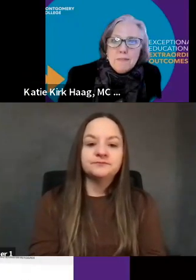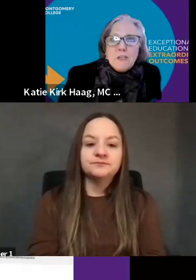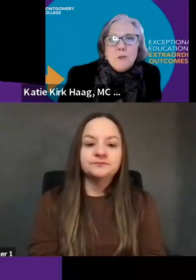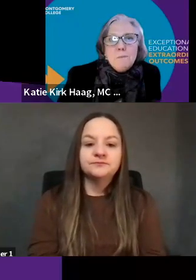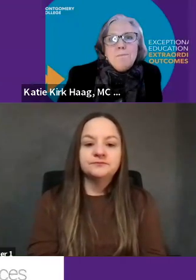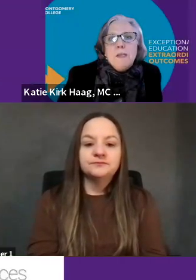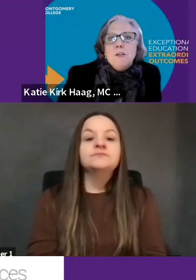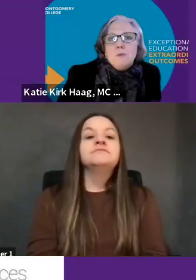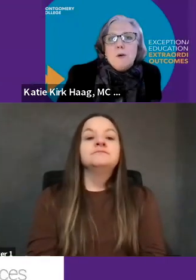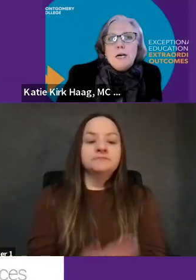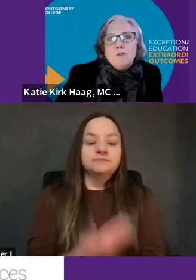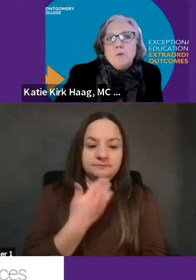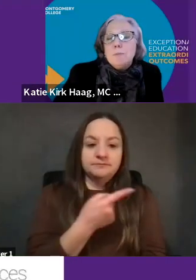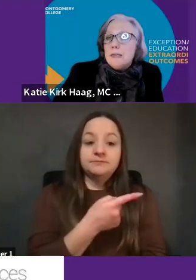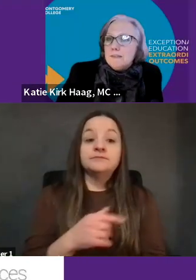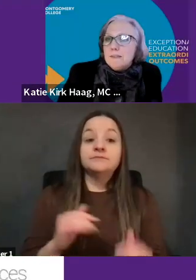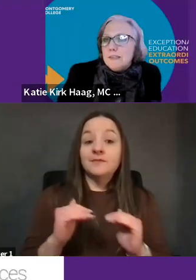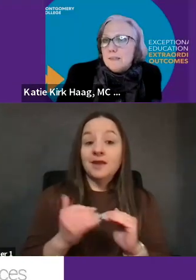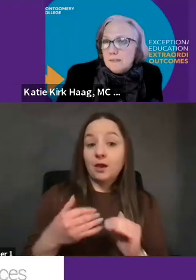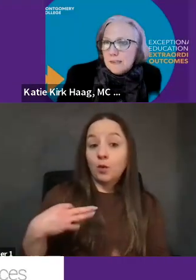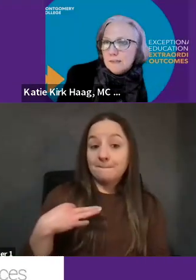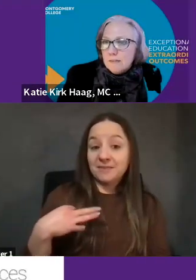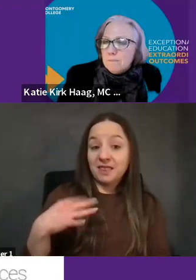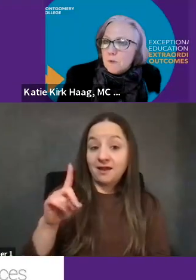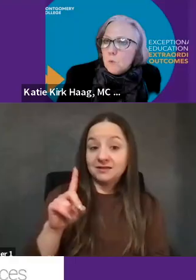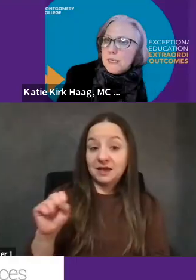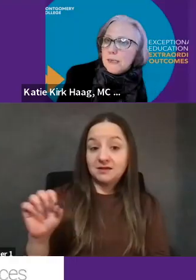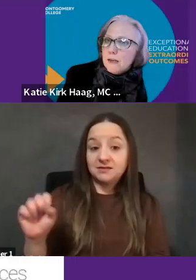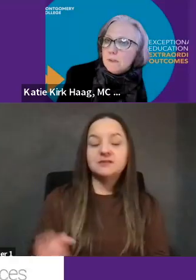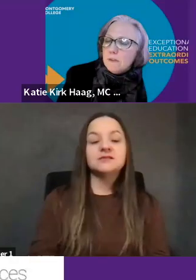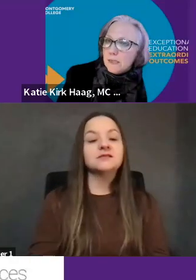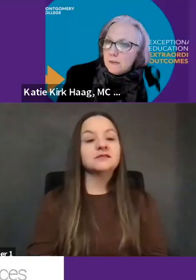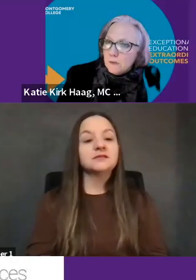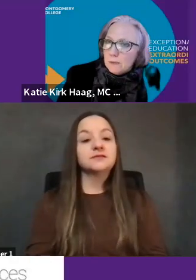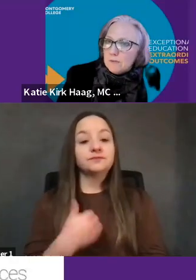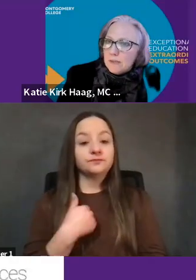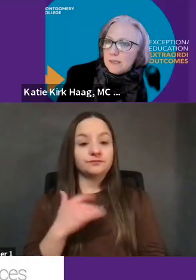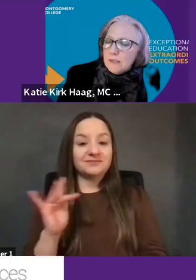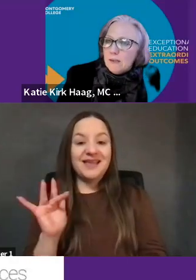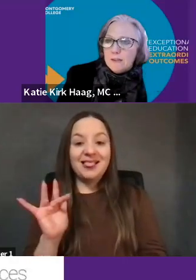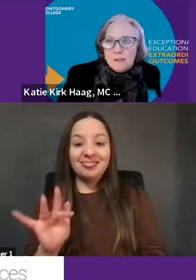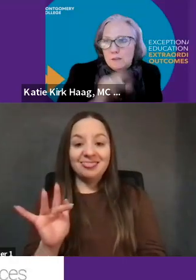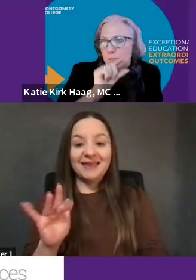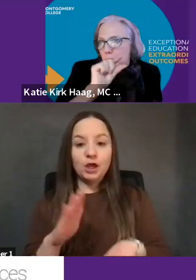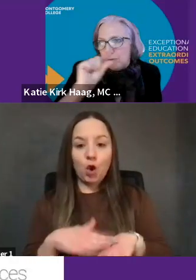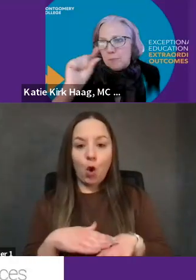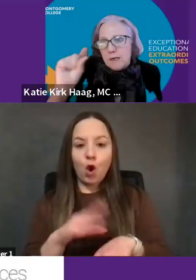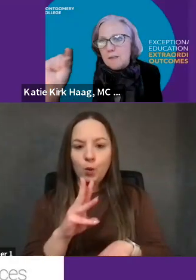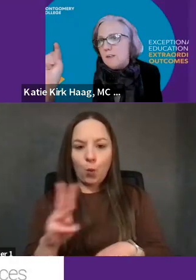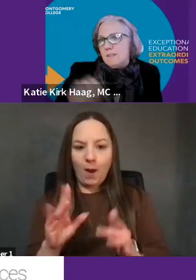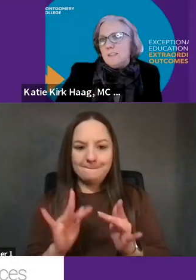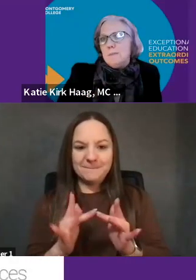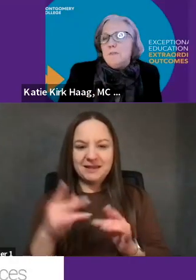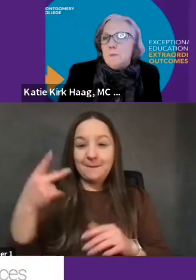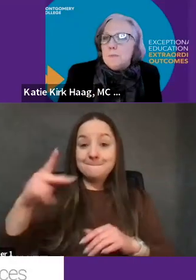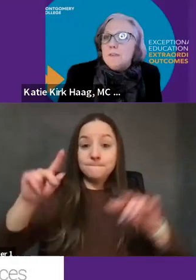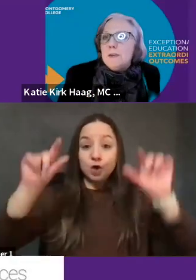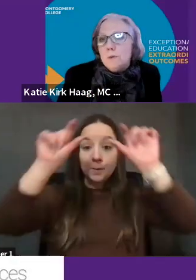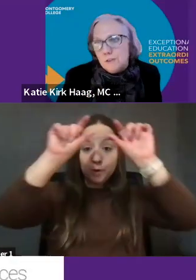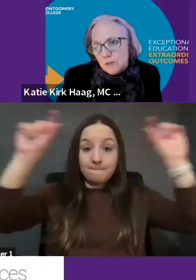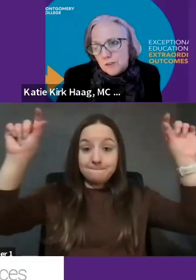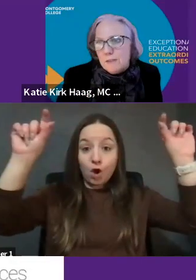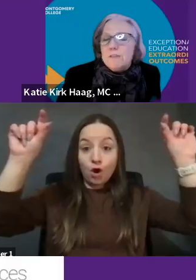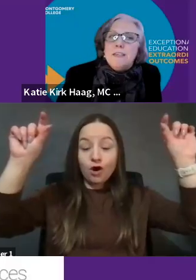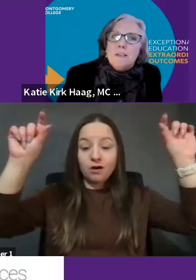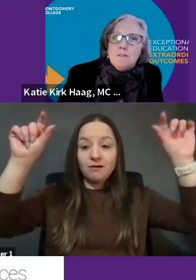Go ahead. Thank you. So how to apply to DSS. We have a link on the website on that little purple bar across the top of our